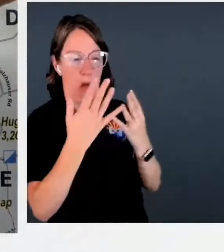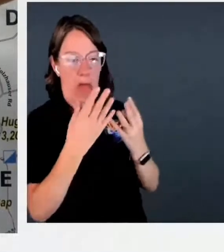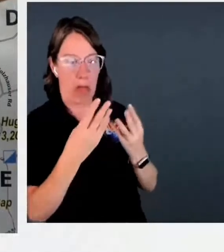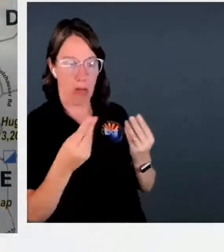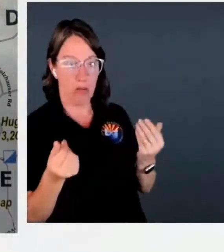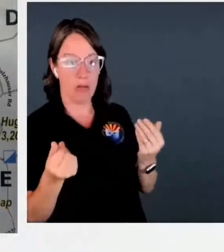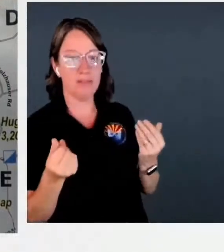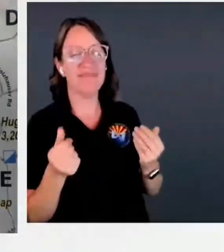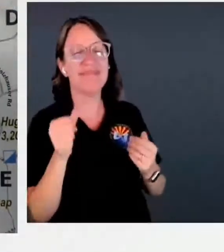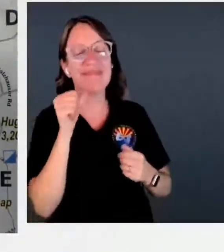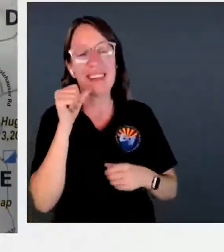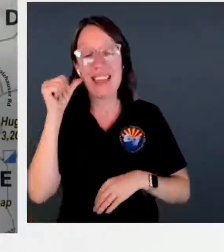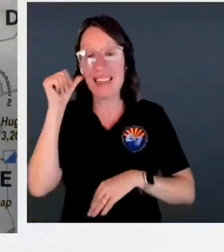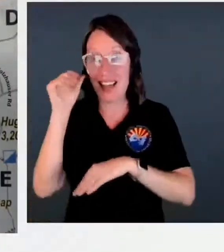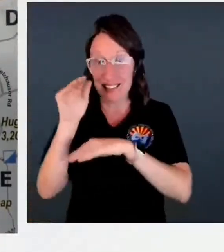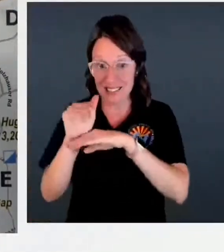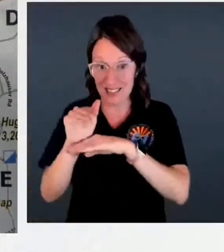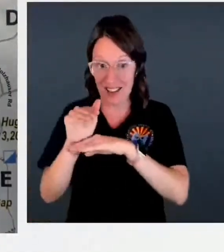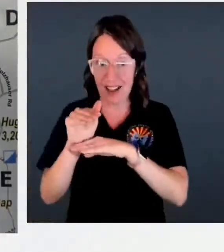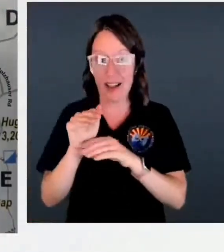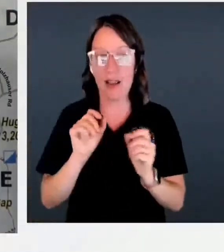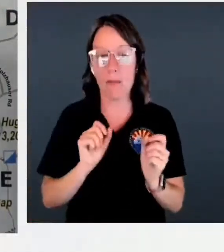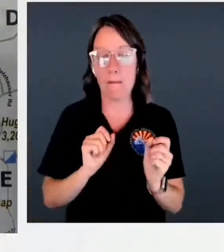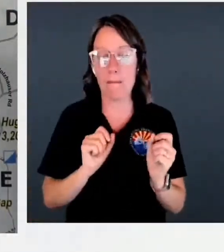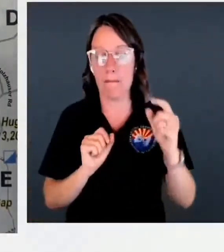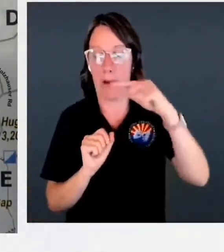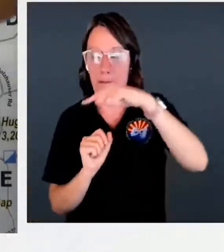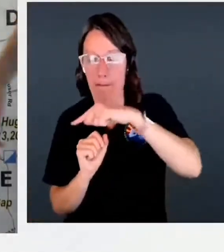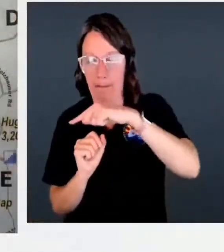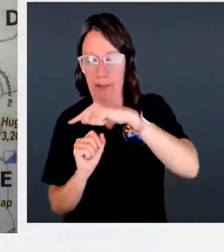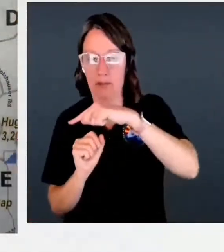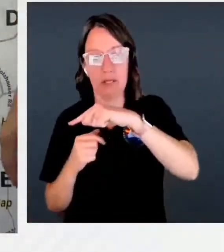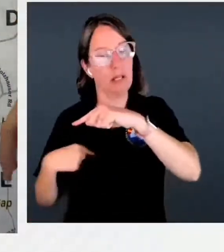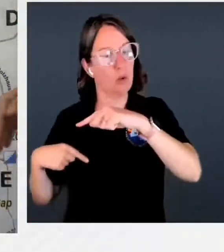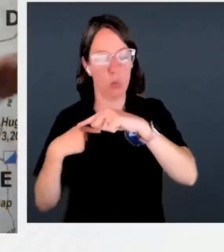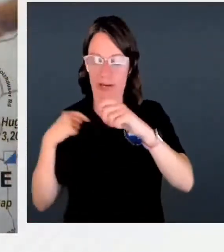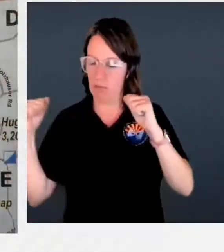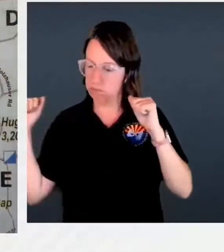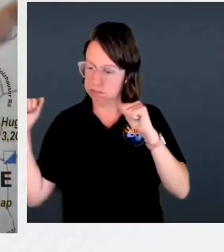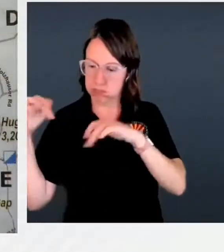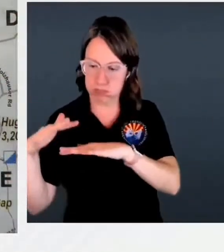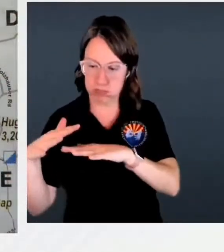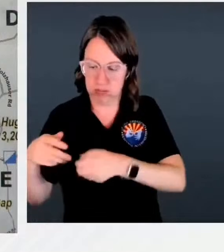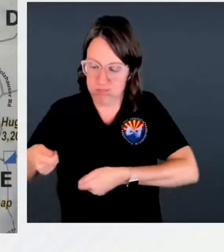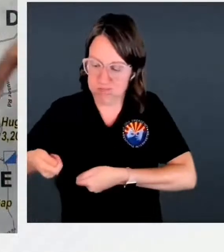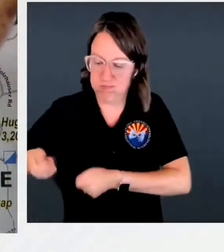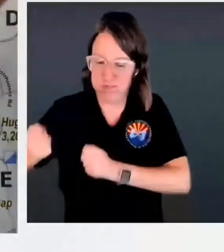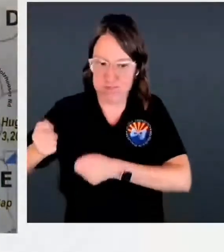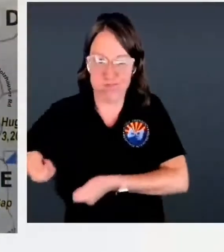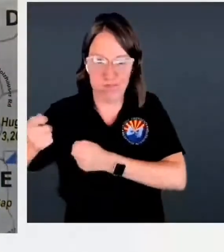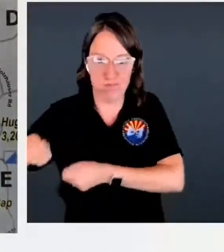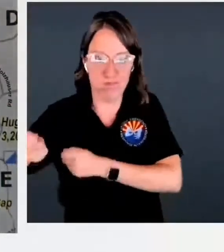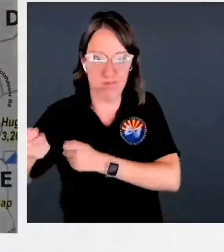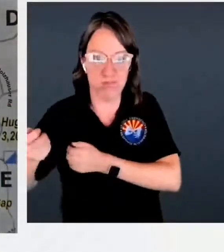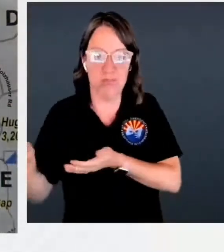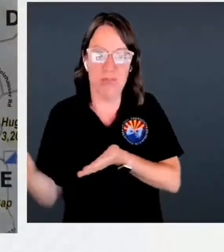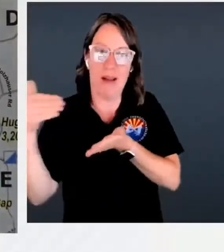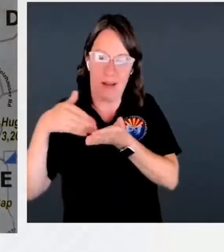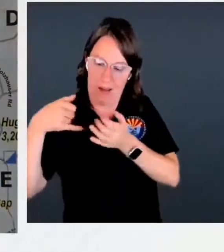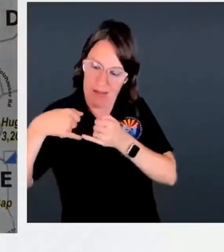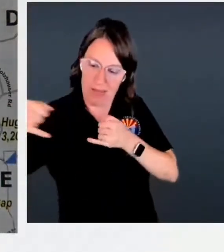night, and we were able to actually go direct and cut out that line and secure it back in there. So we do